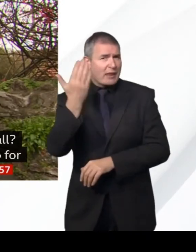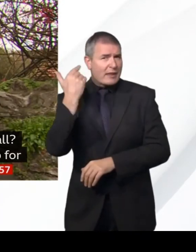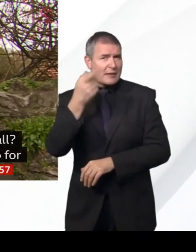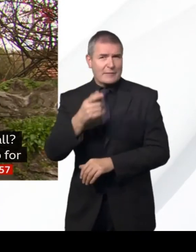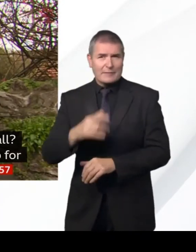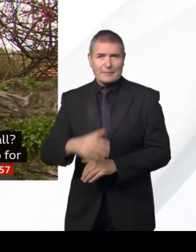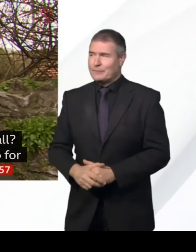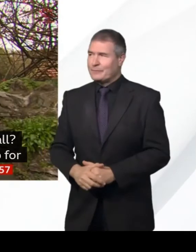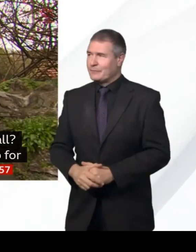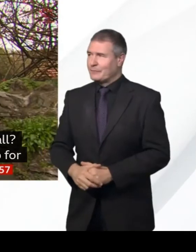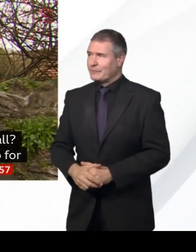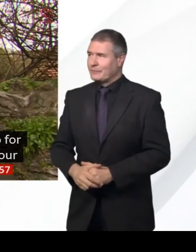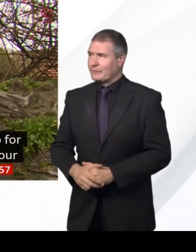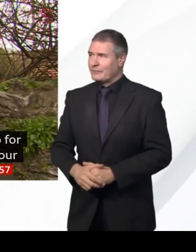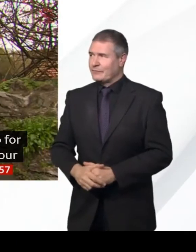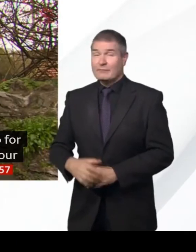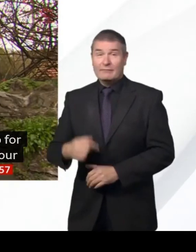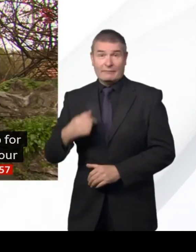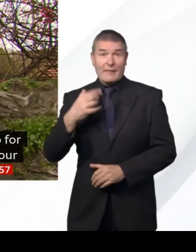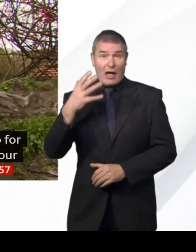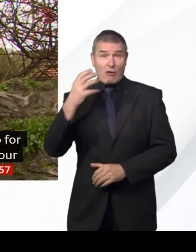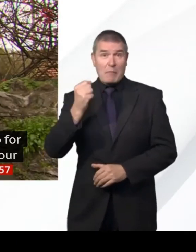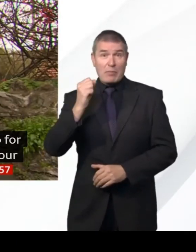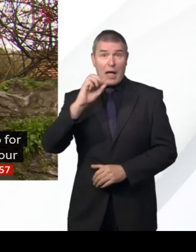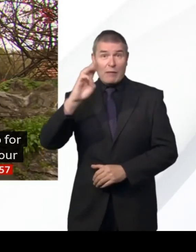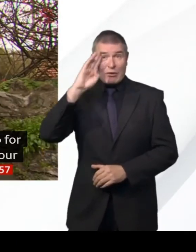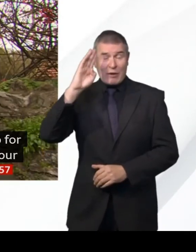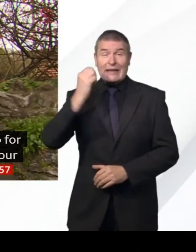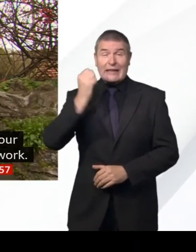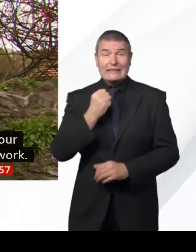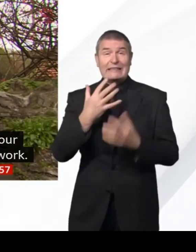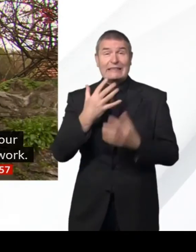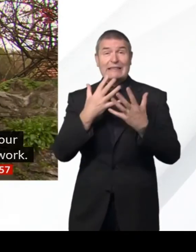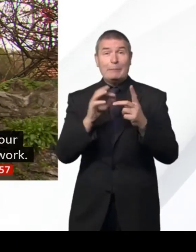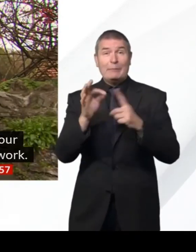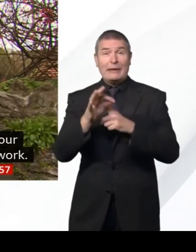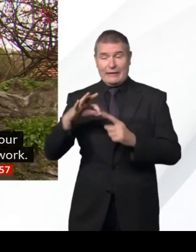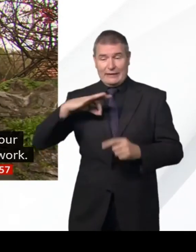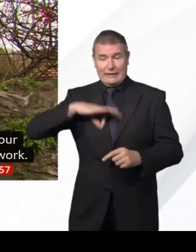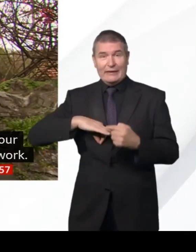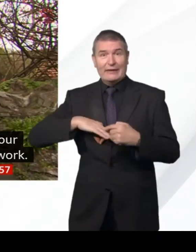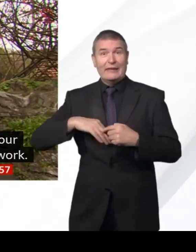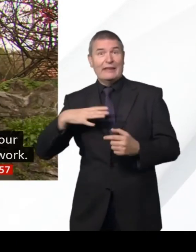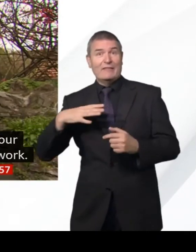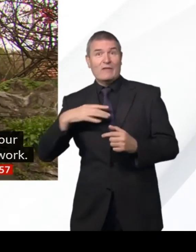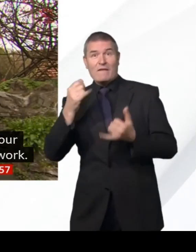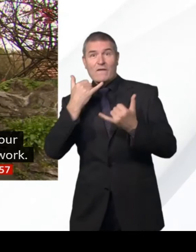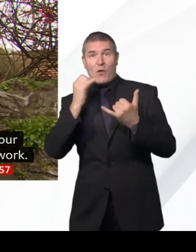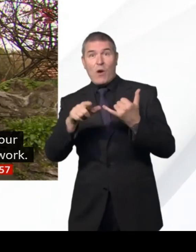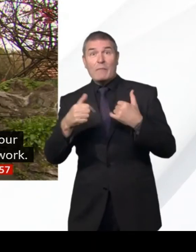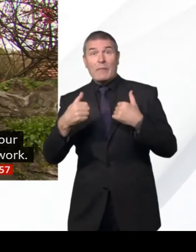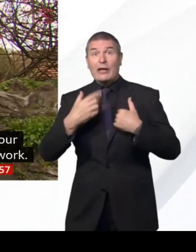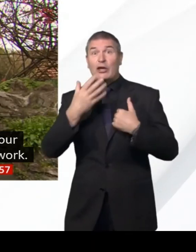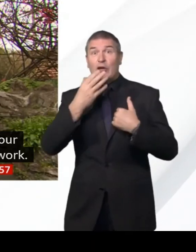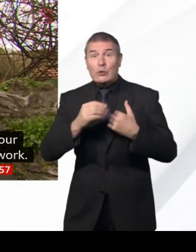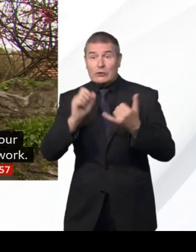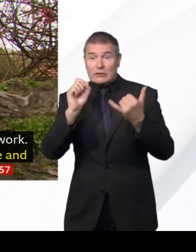Yeah, I remember being a brownie and having to have 10p in your pocket in case you needed to make a phone call, but I don't remember the last time I actually used